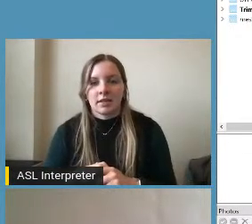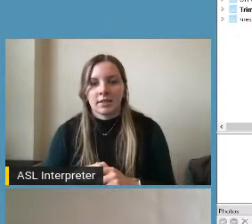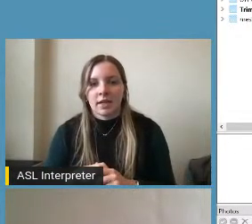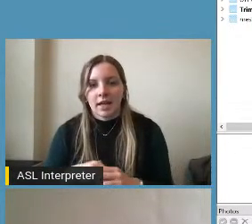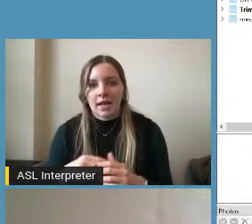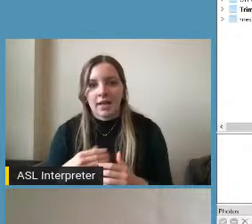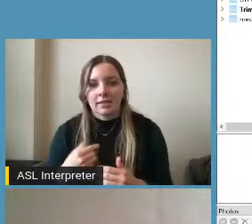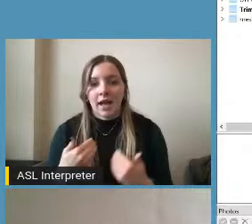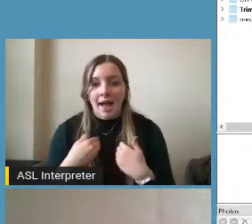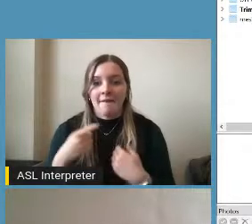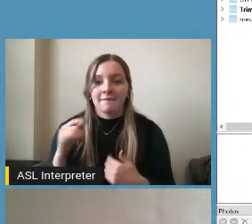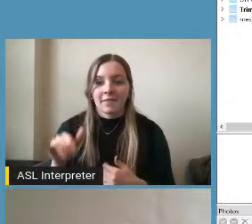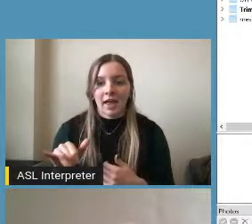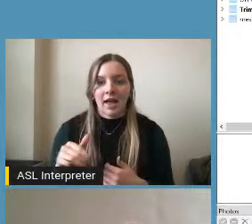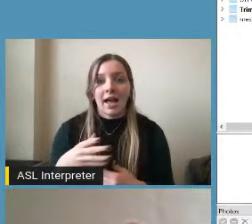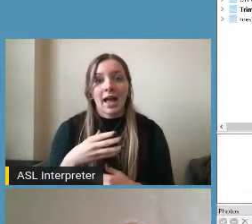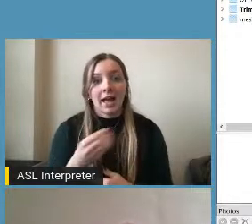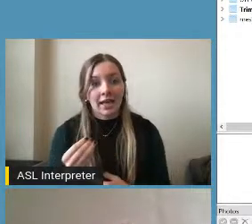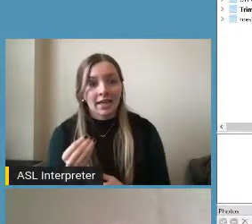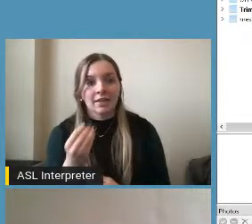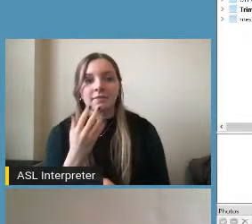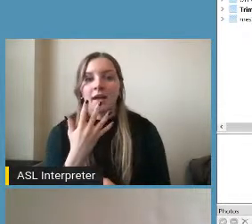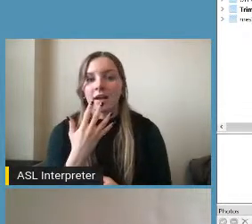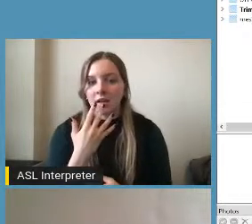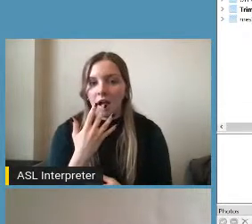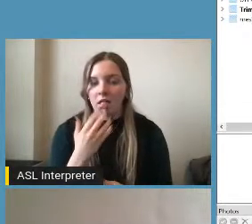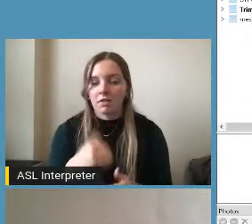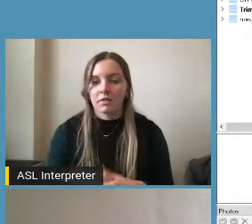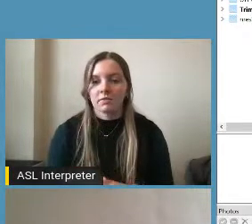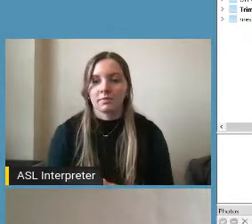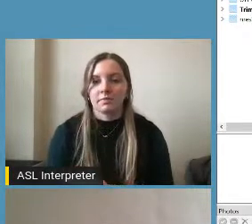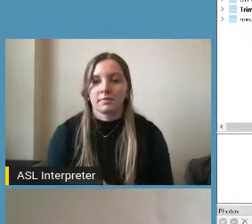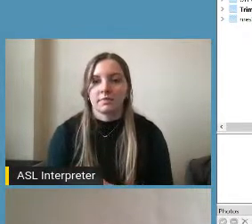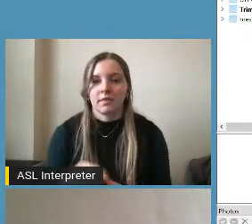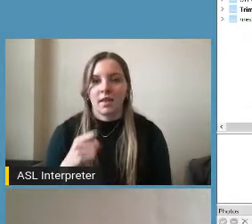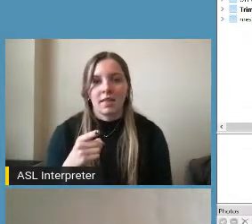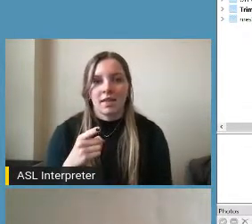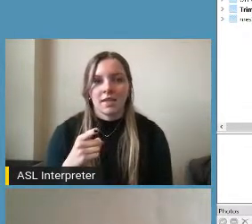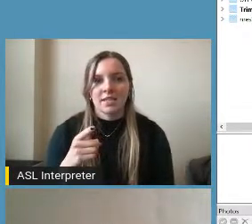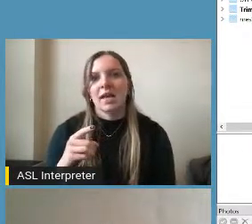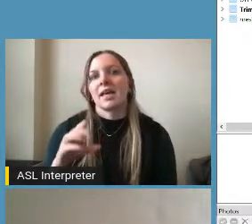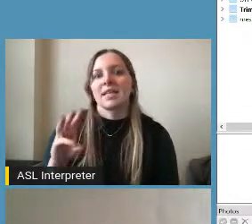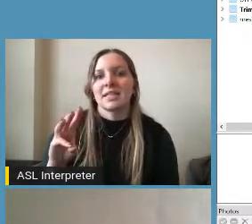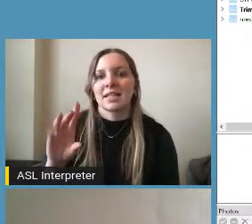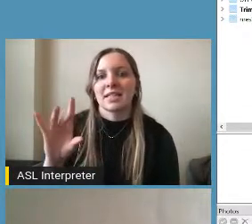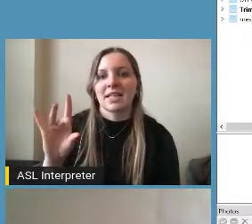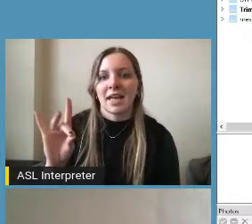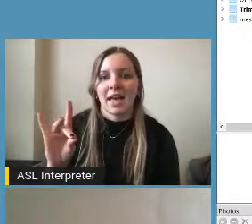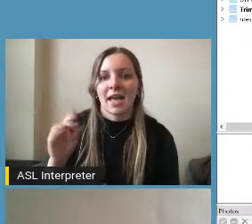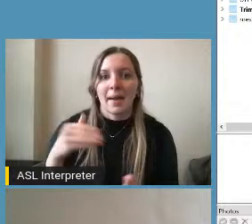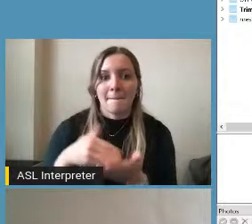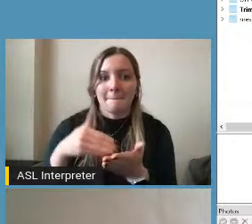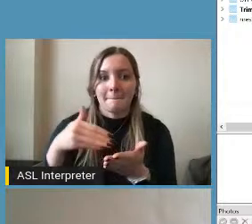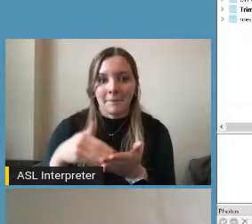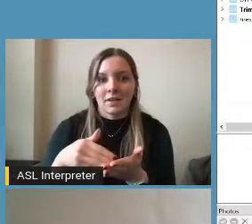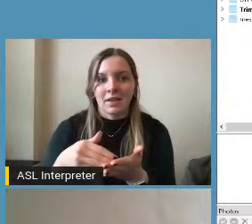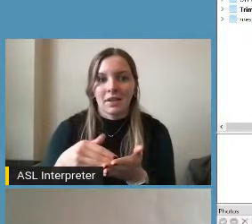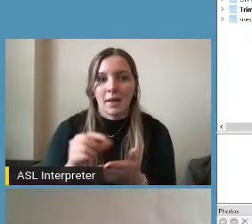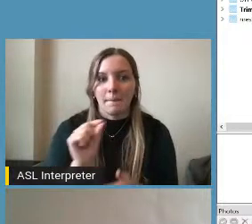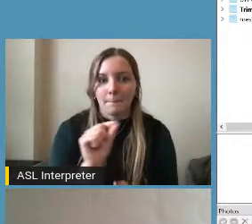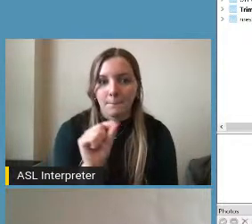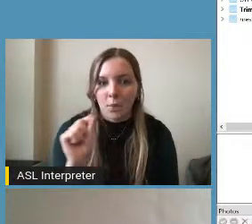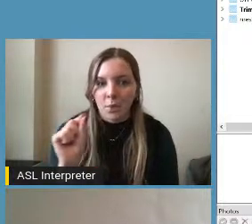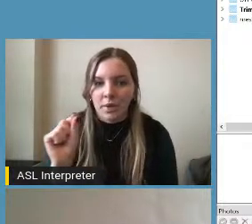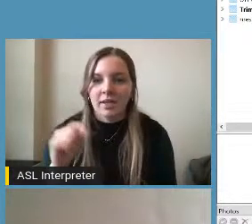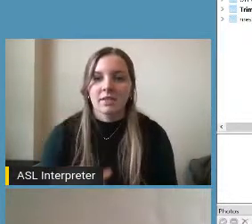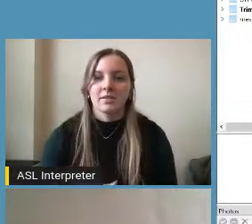it. And in this case, I have 68 million points in this model, okay? And in the photogrammetry software, we